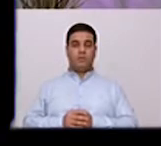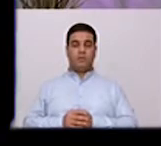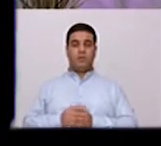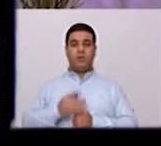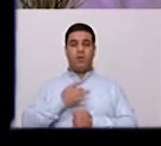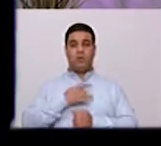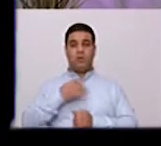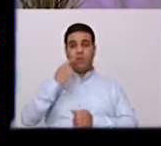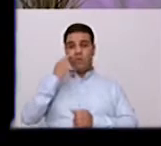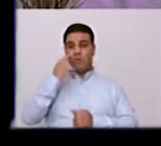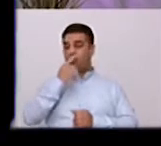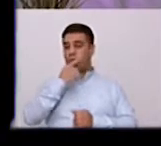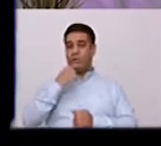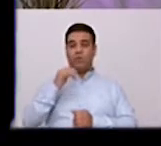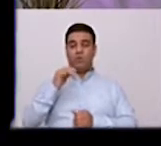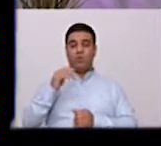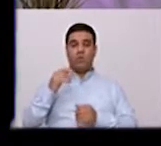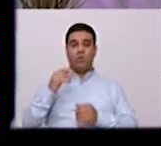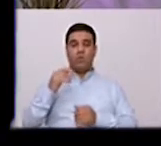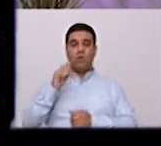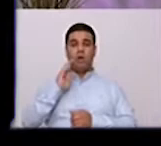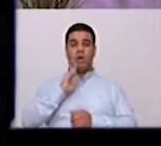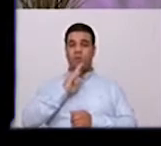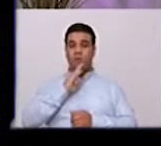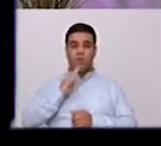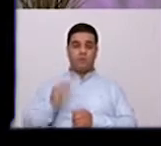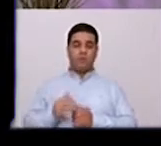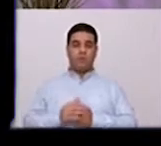oq ko'zli urg'ochi